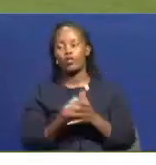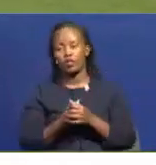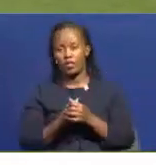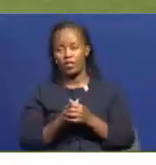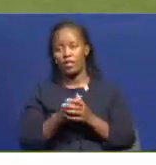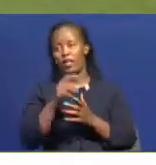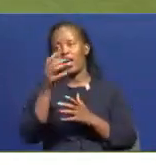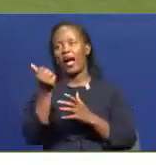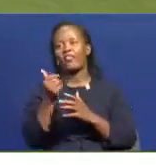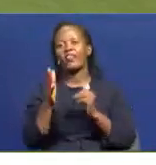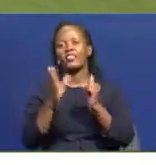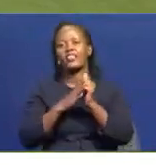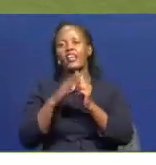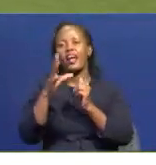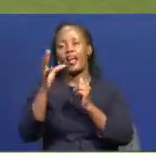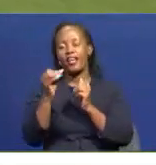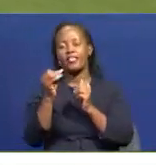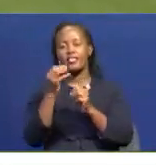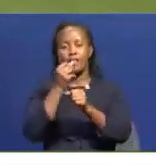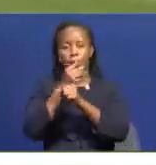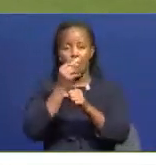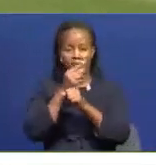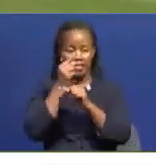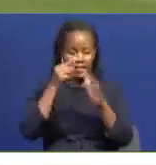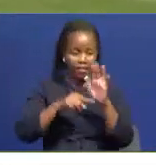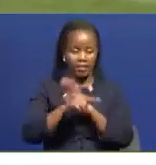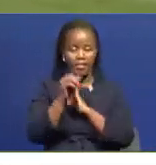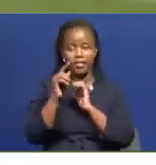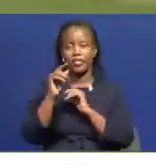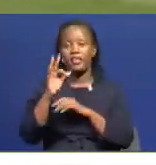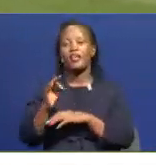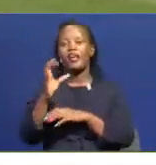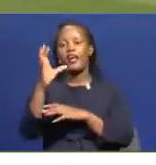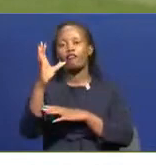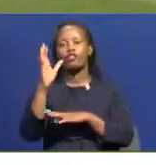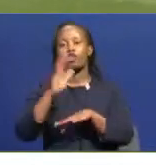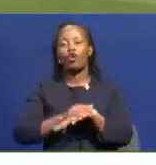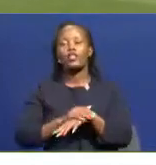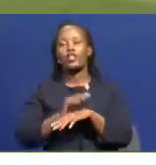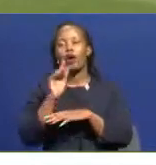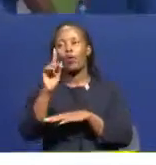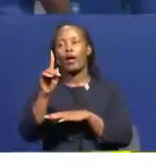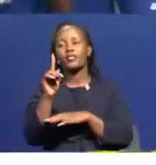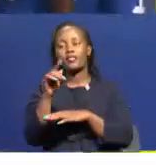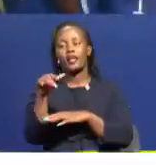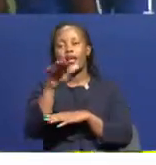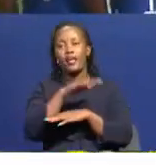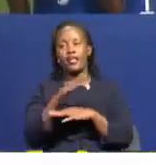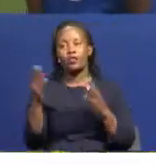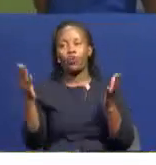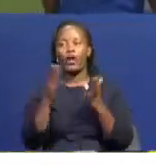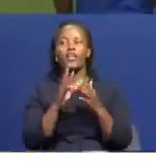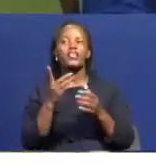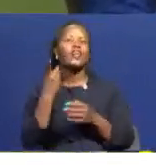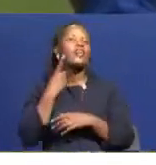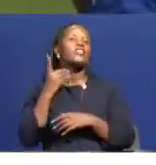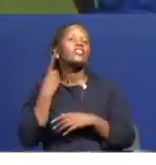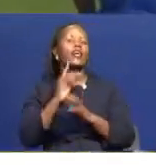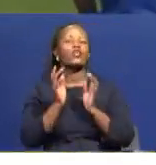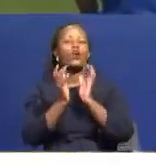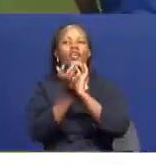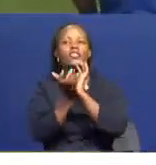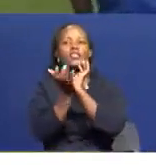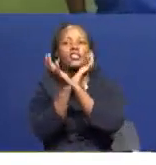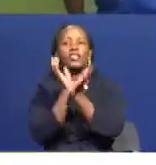91st minute goal assured Ulinzi Stars 1-0 victory over Bidco United in a match played at Dandora Stadium. In